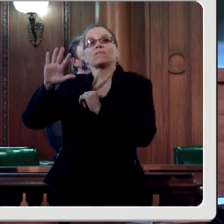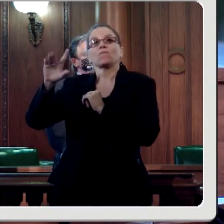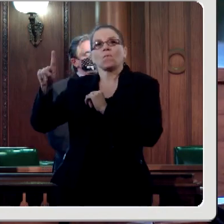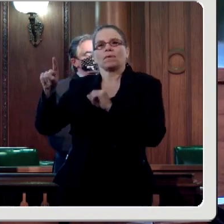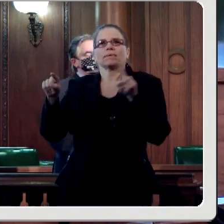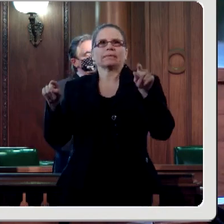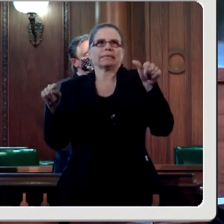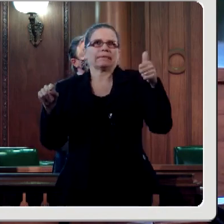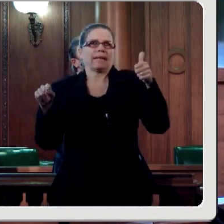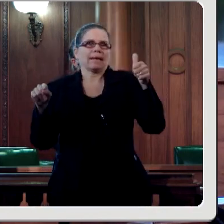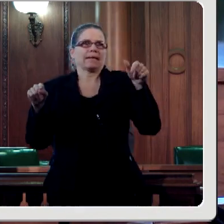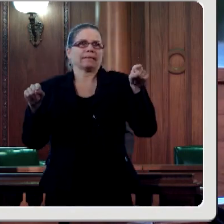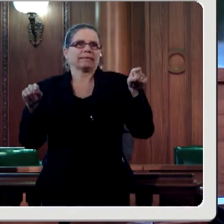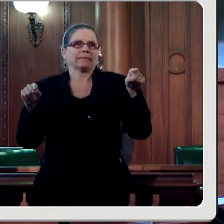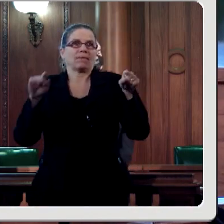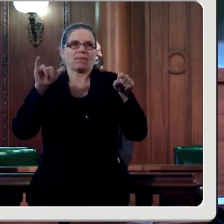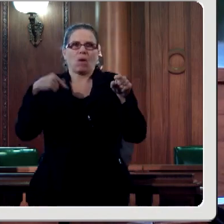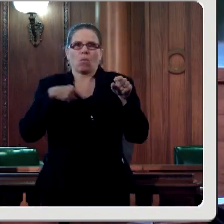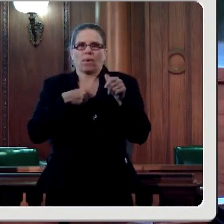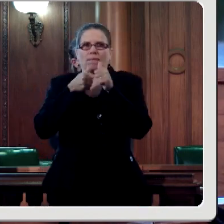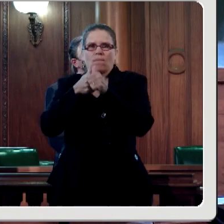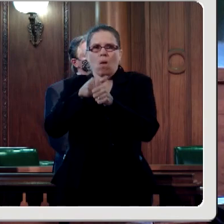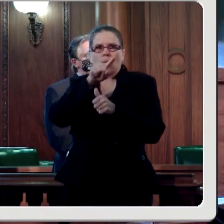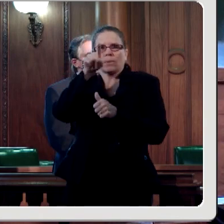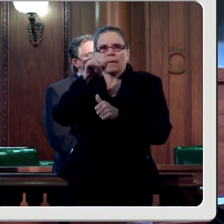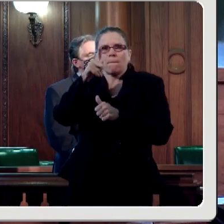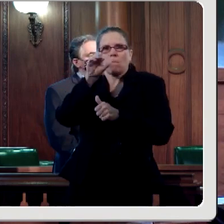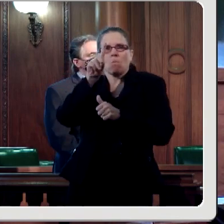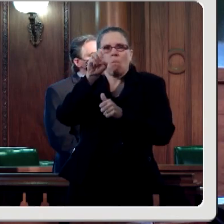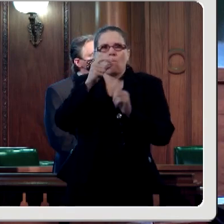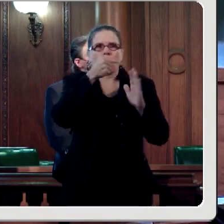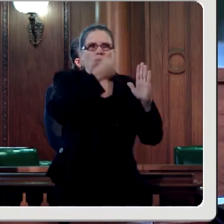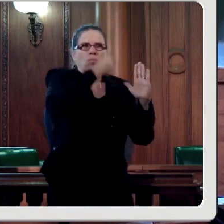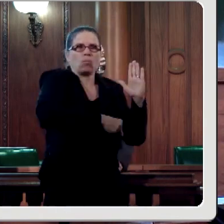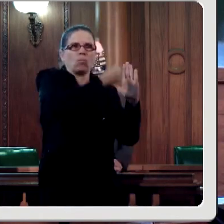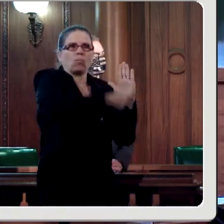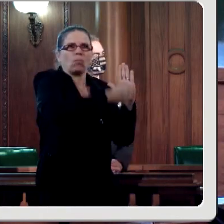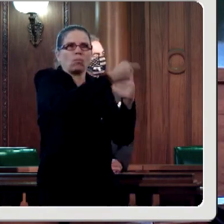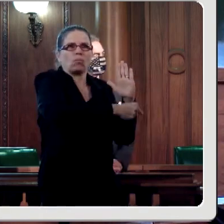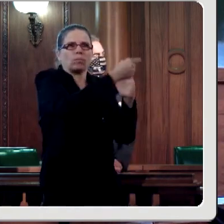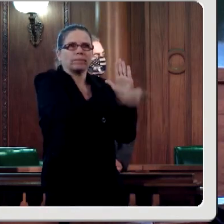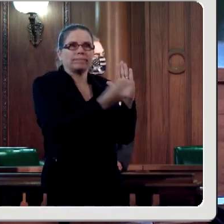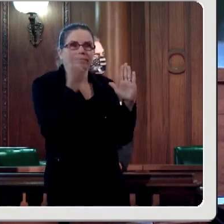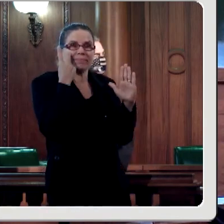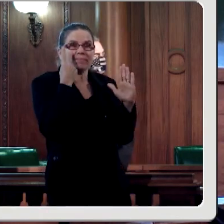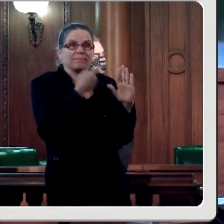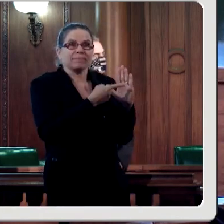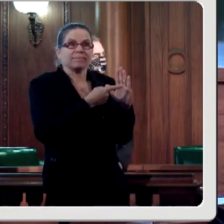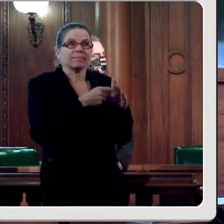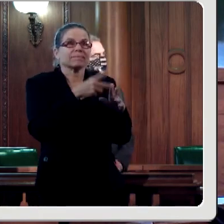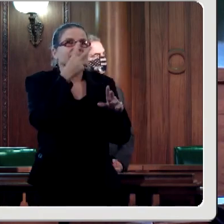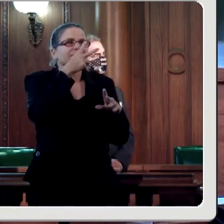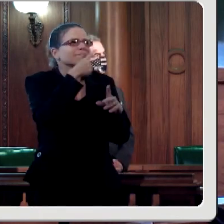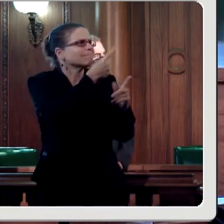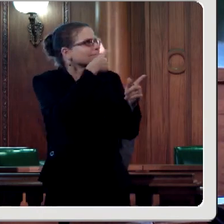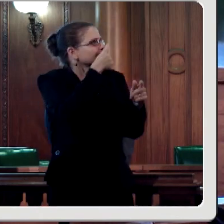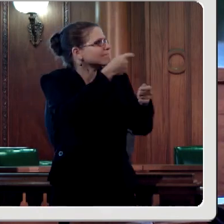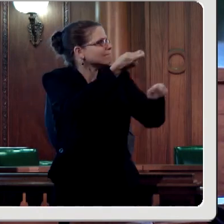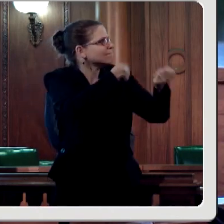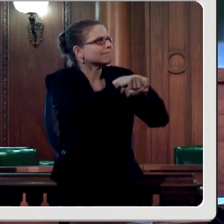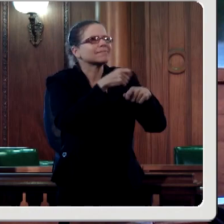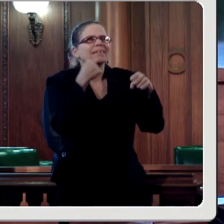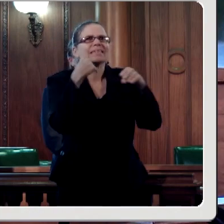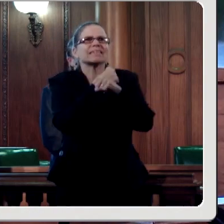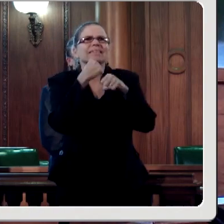10. Now we're going to look at that statistically. Molly, could you pull the statistical wheel for me. Thank